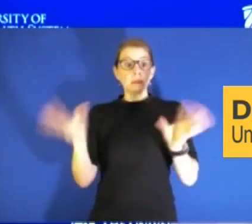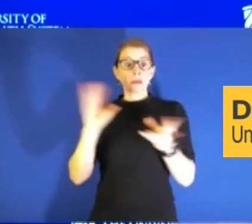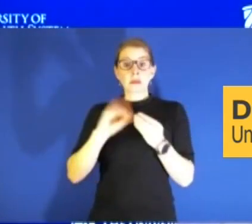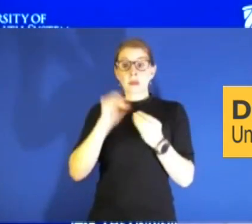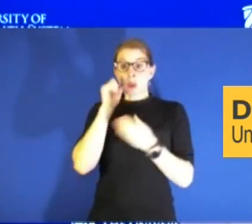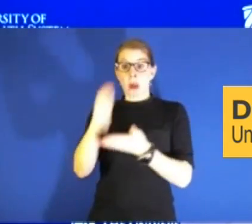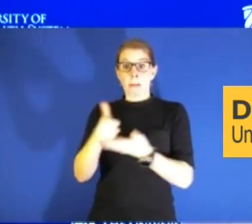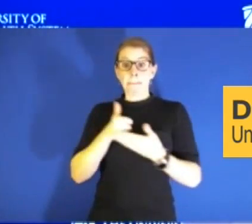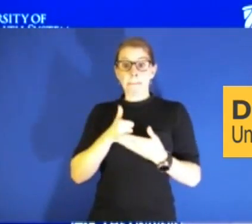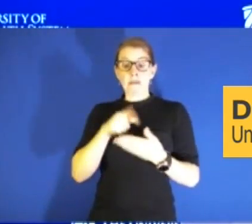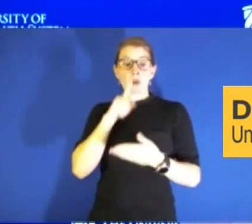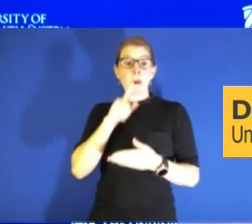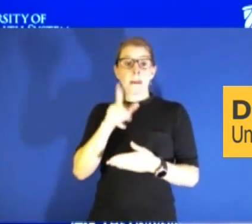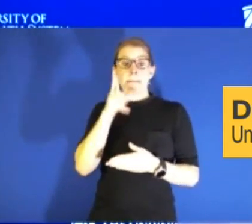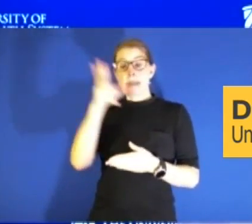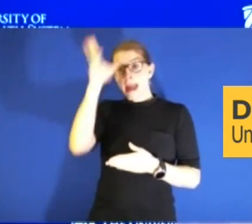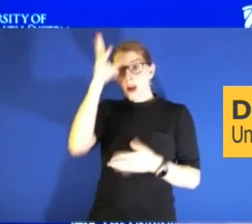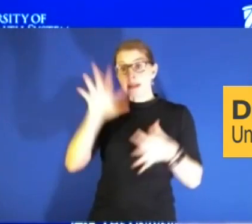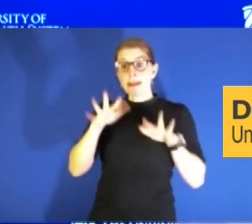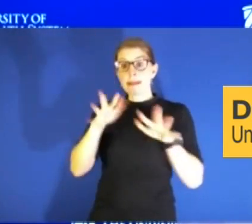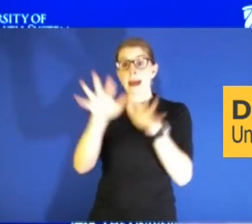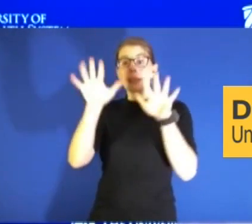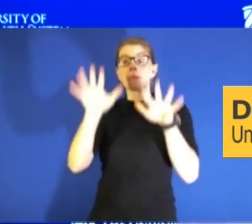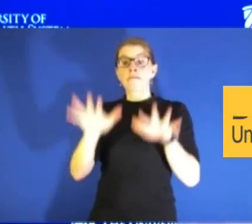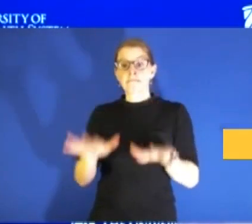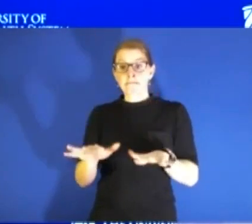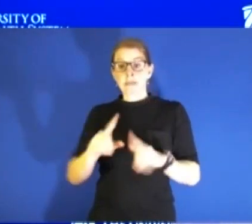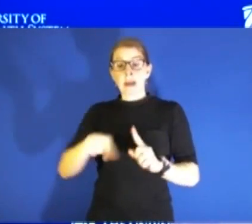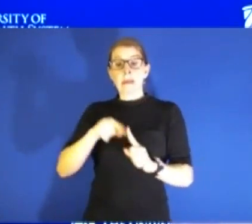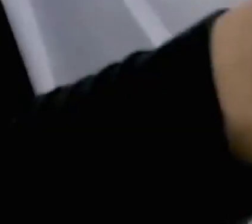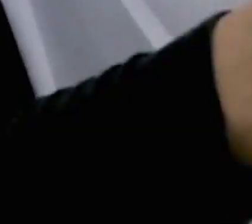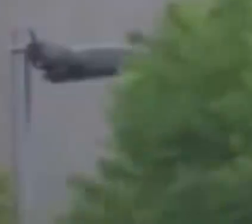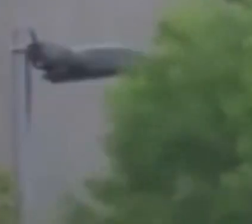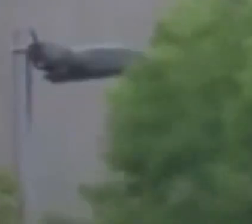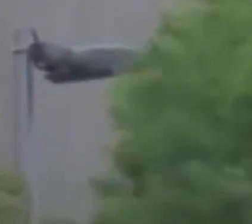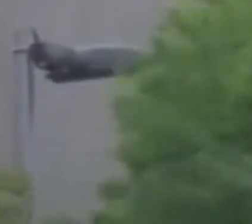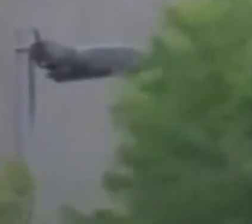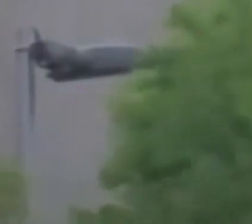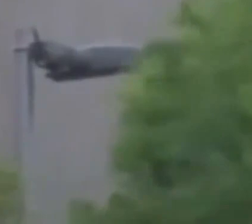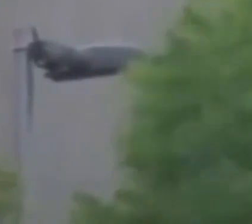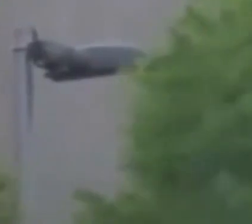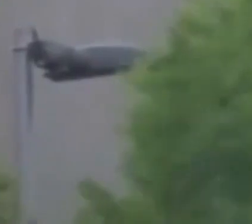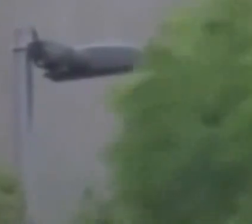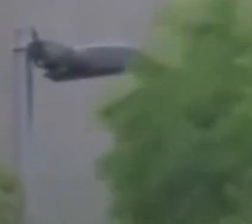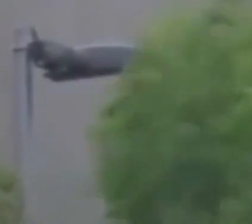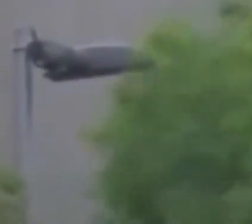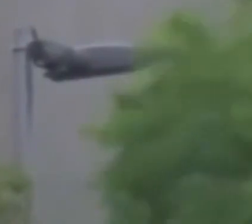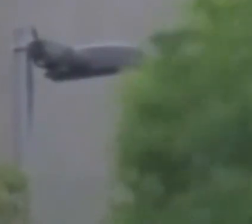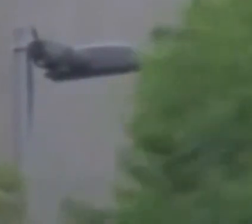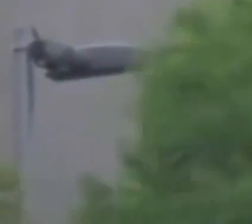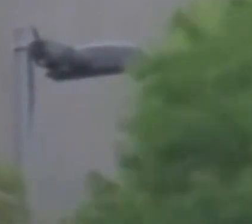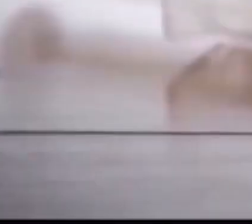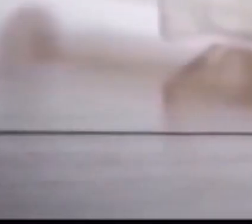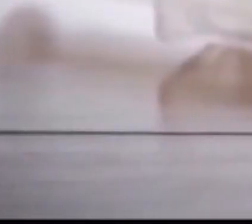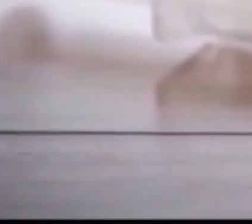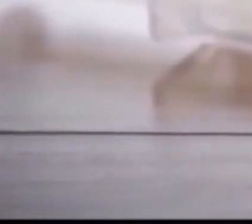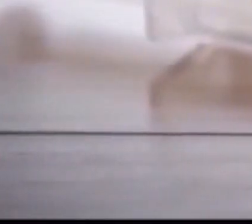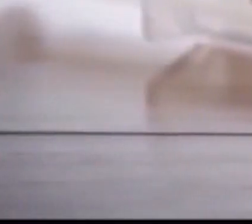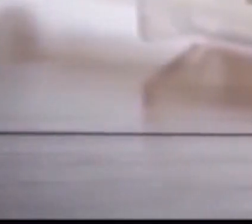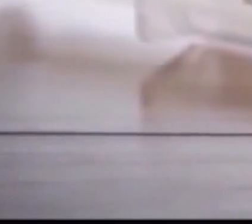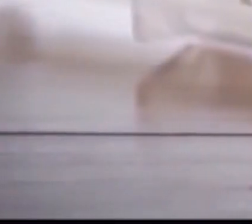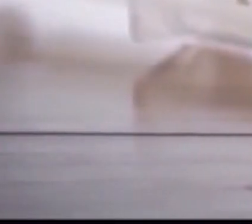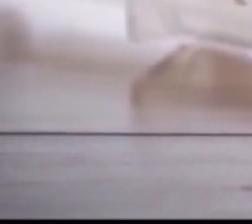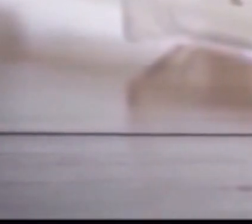for parents' anxieties and about their children who are too young to be vaccinated. And it appears the vaccine could be out earlier